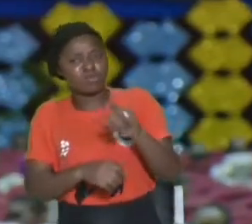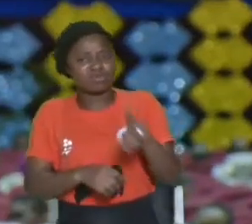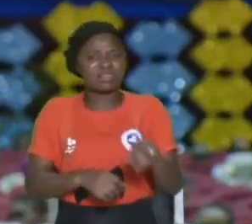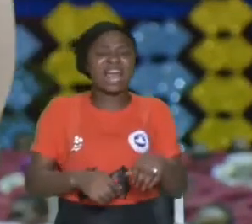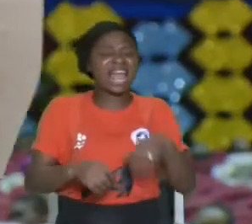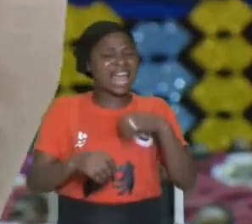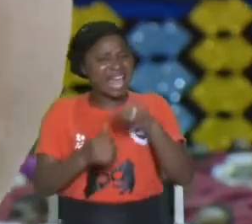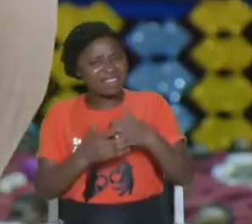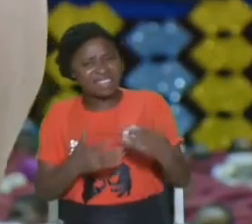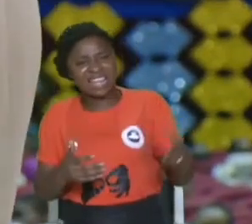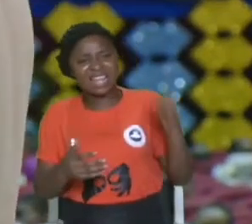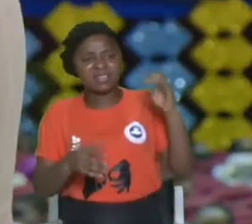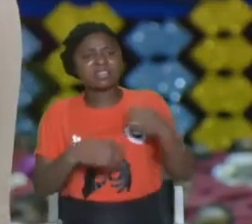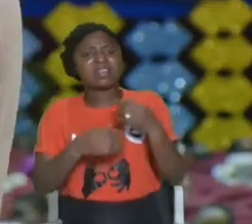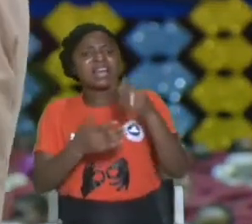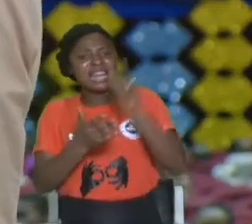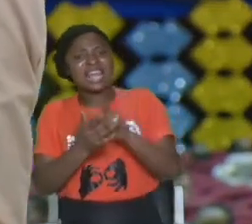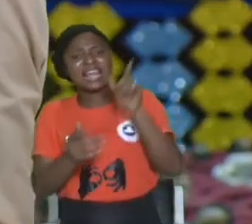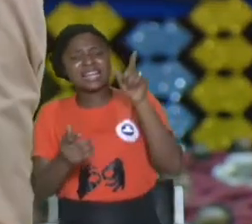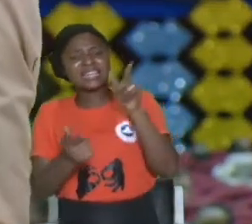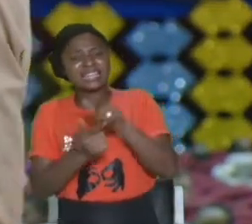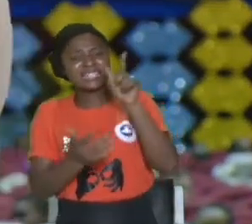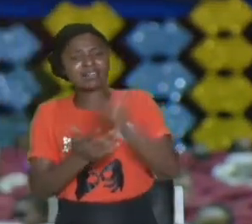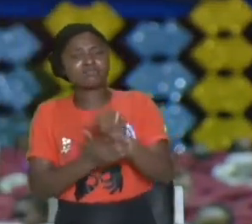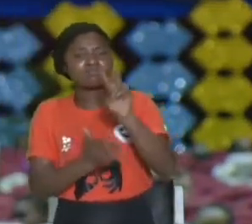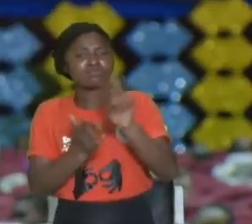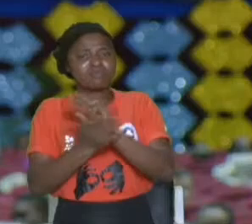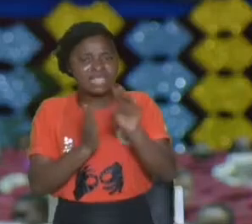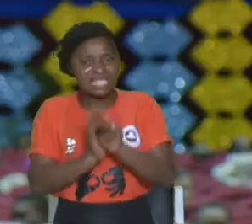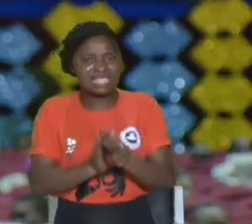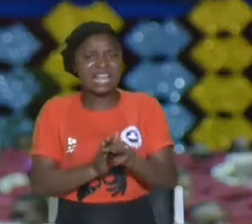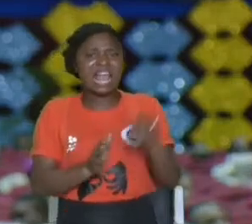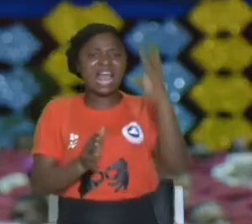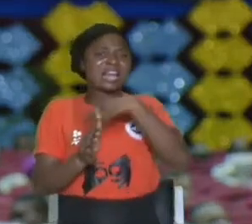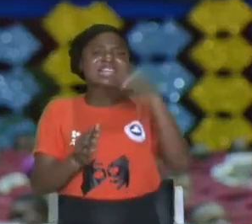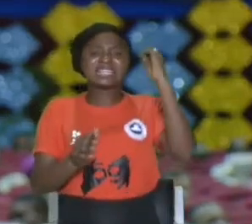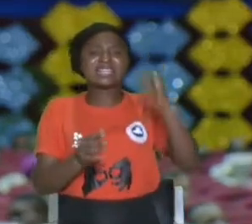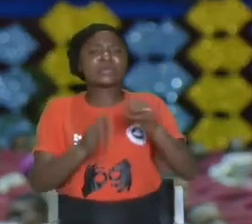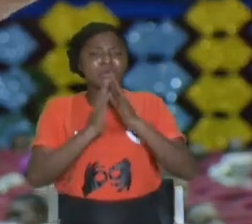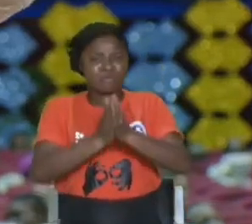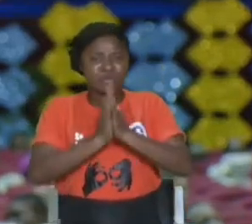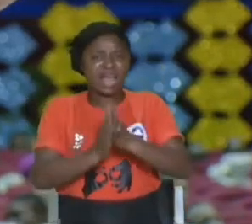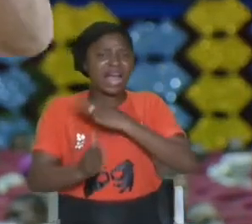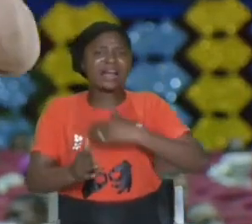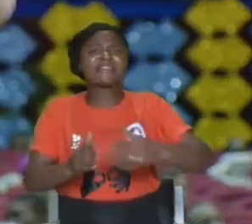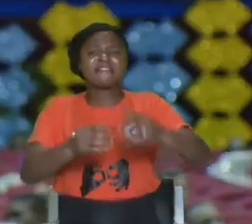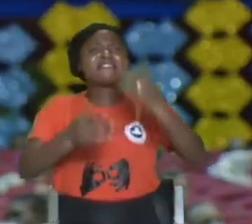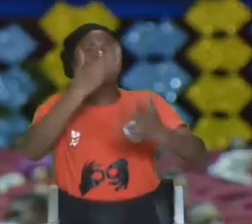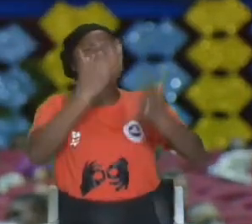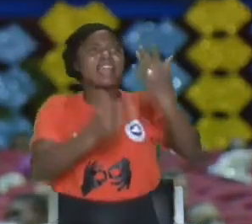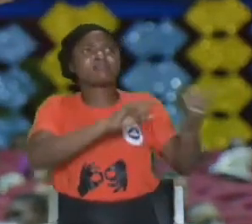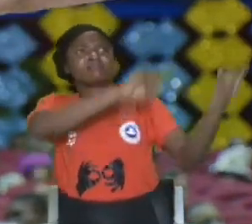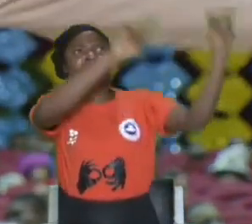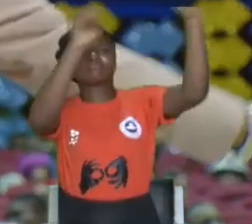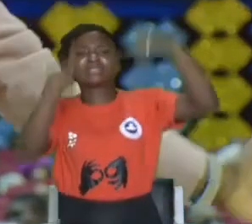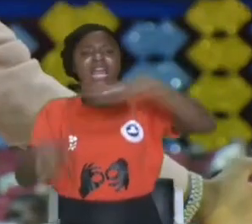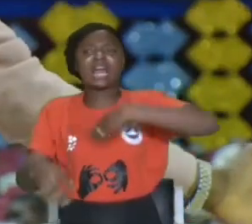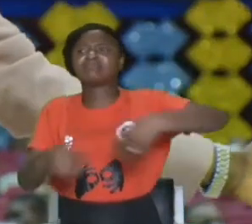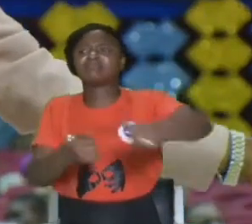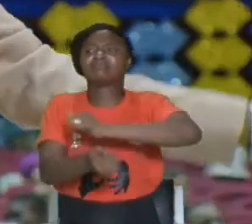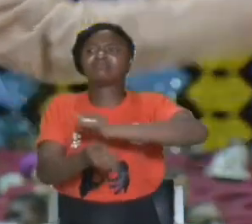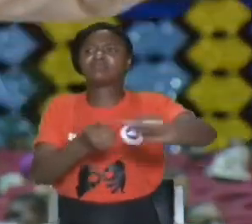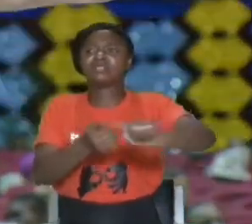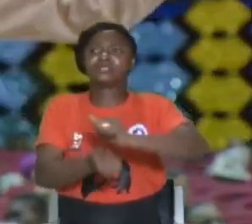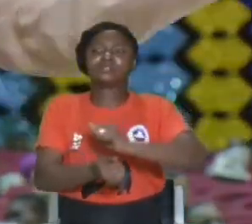it took him less than 2 minutes, as our father said yesterday. And he prayed, and fire came down and consumed the